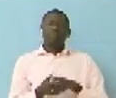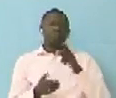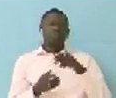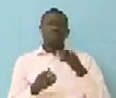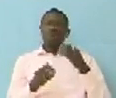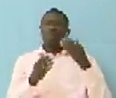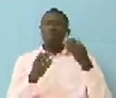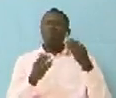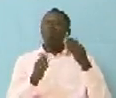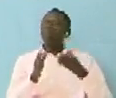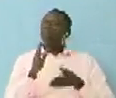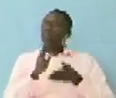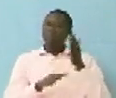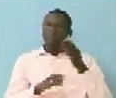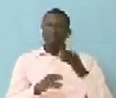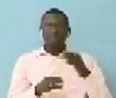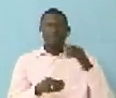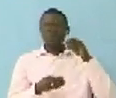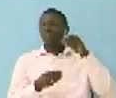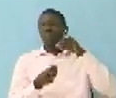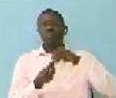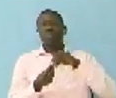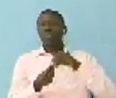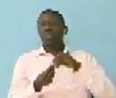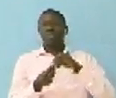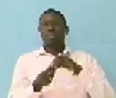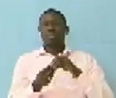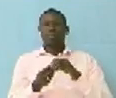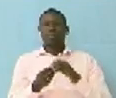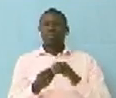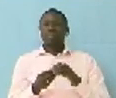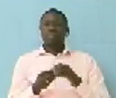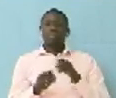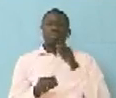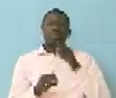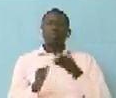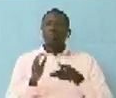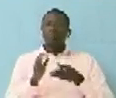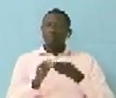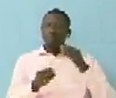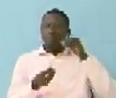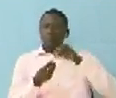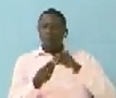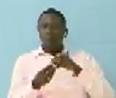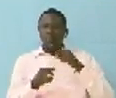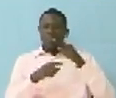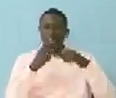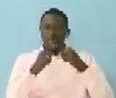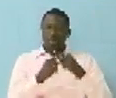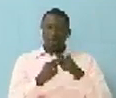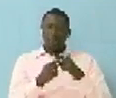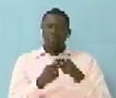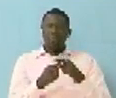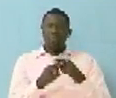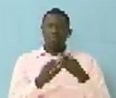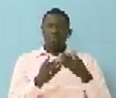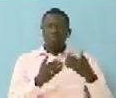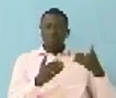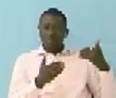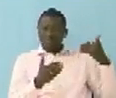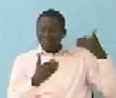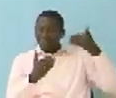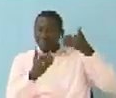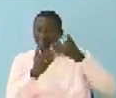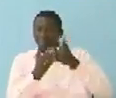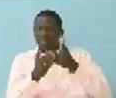the point. You're missing the point. Okay. The point is, so far, did